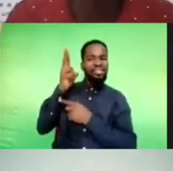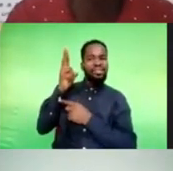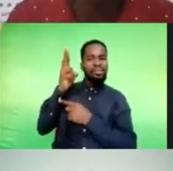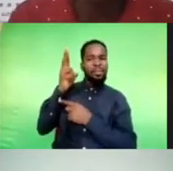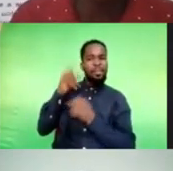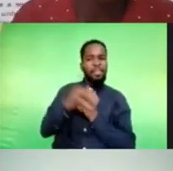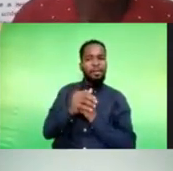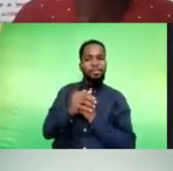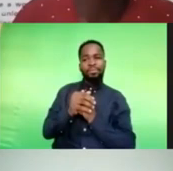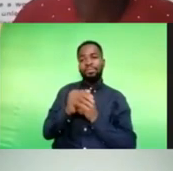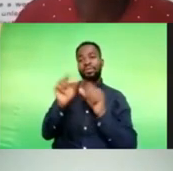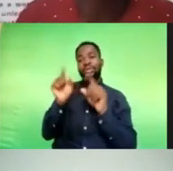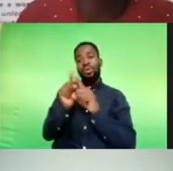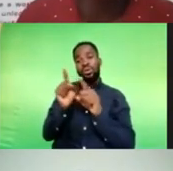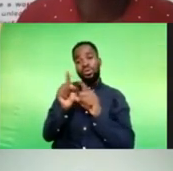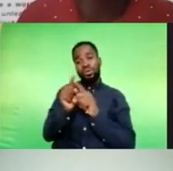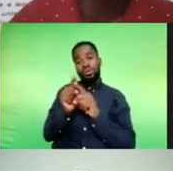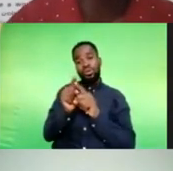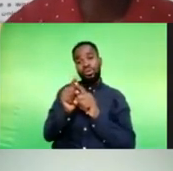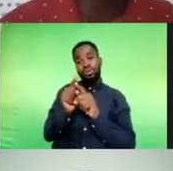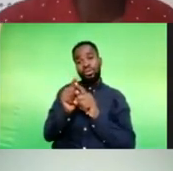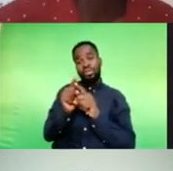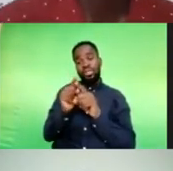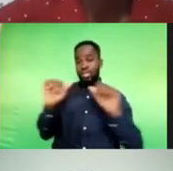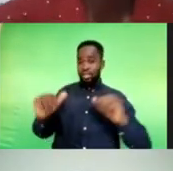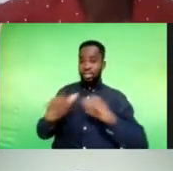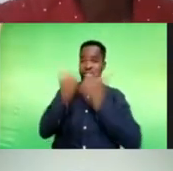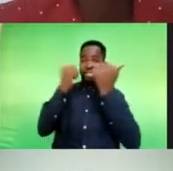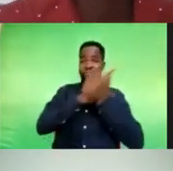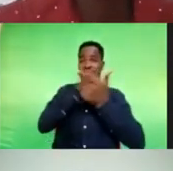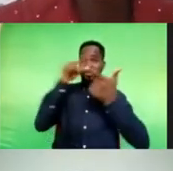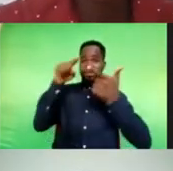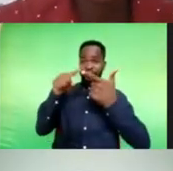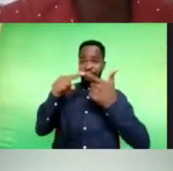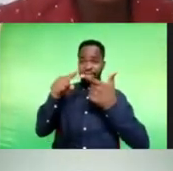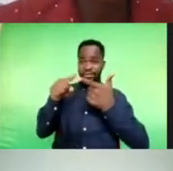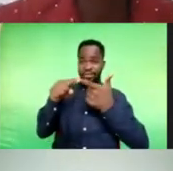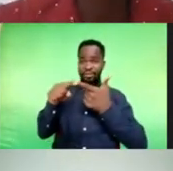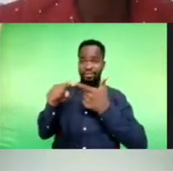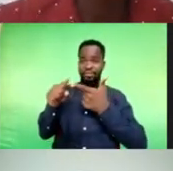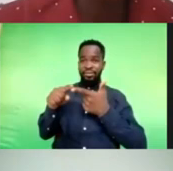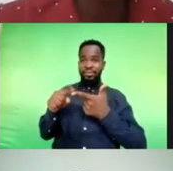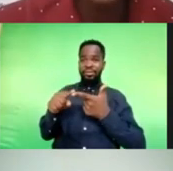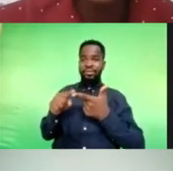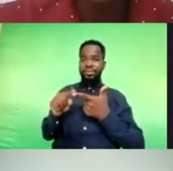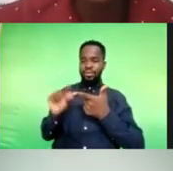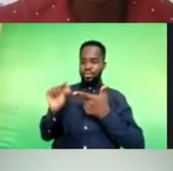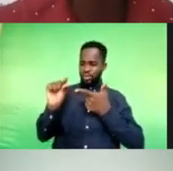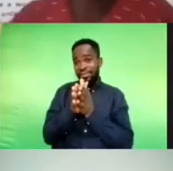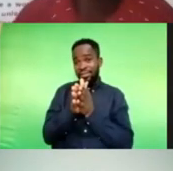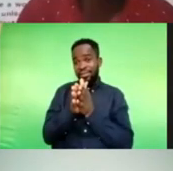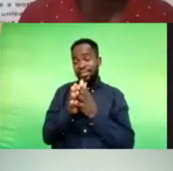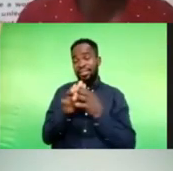And also the second challenge that they do face is the narrow interest and exceptional